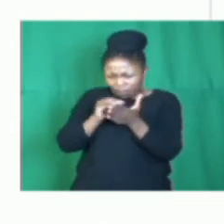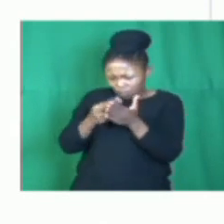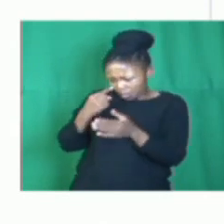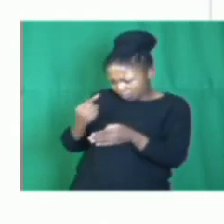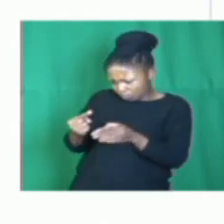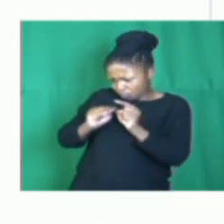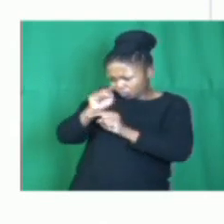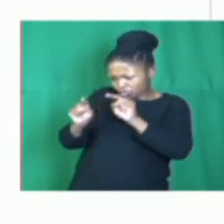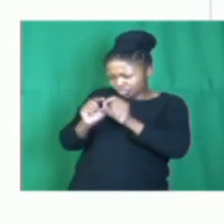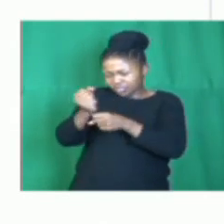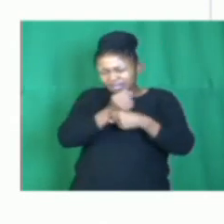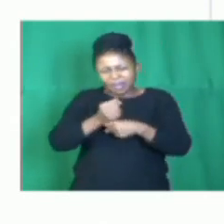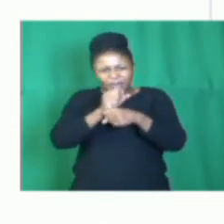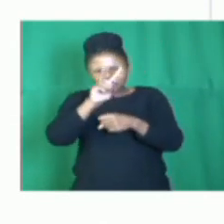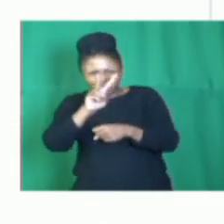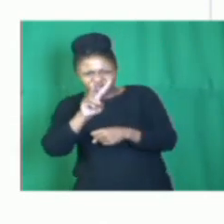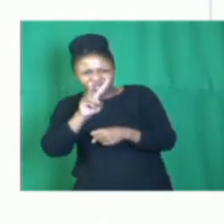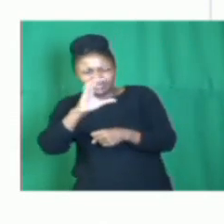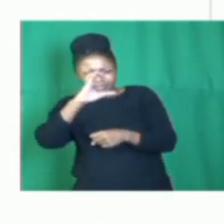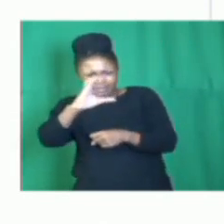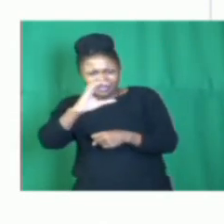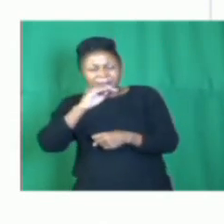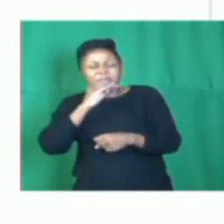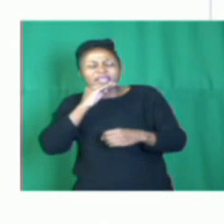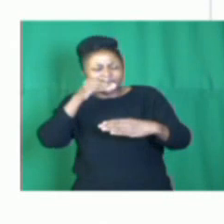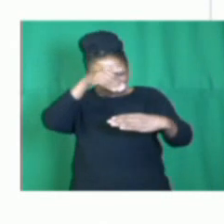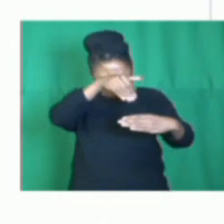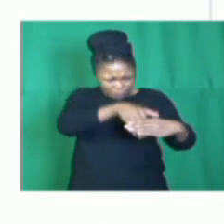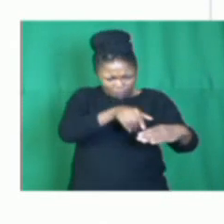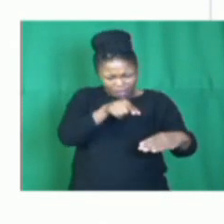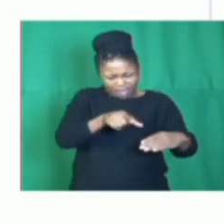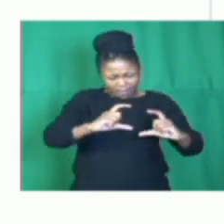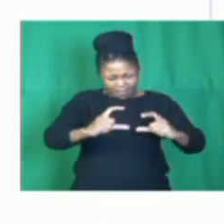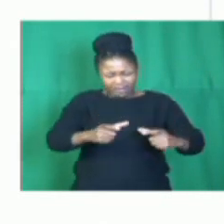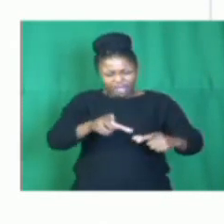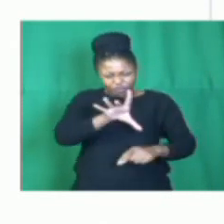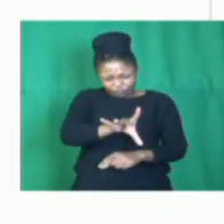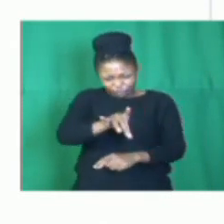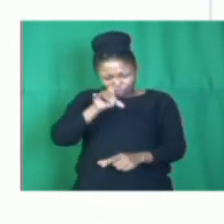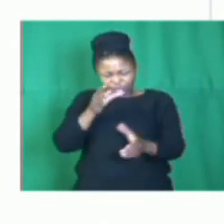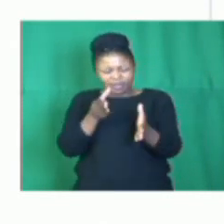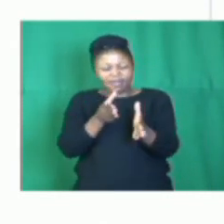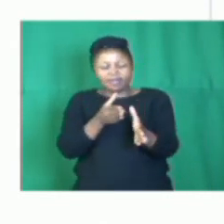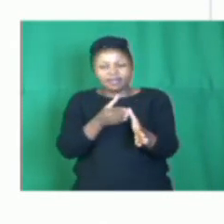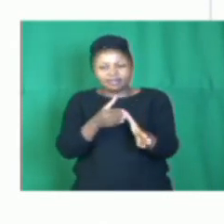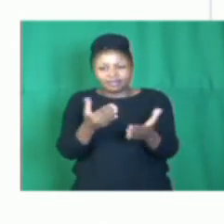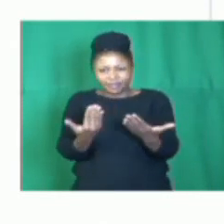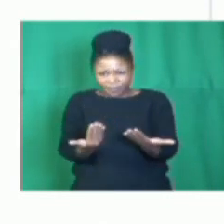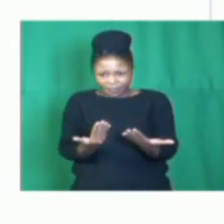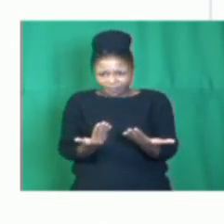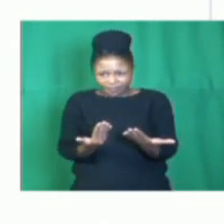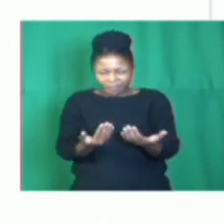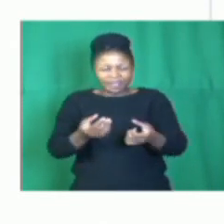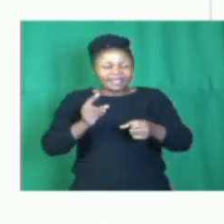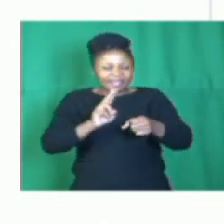or subtitle, and you pick the answer from there. Okay, then we move on, my dear learner. We are